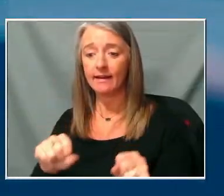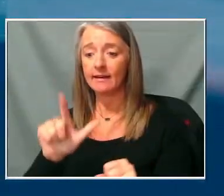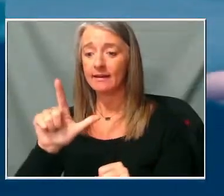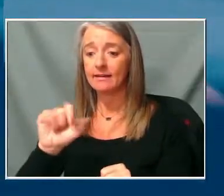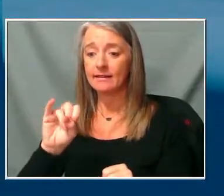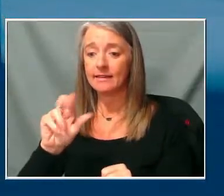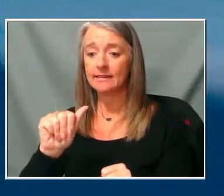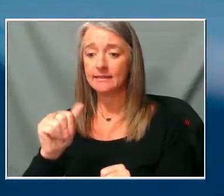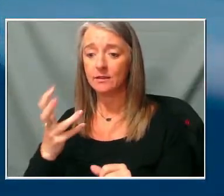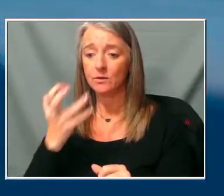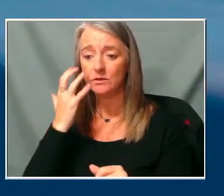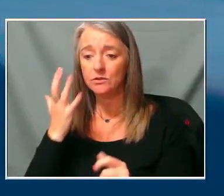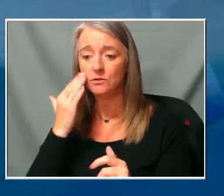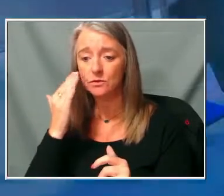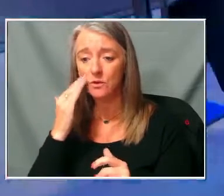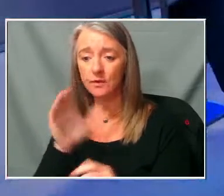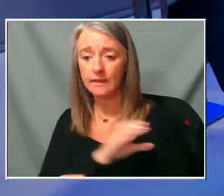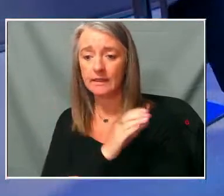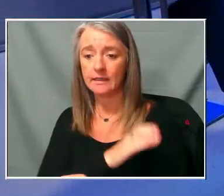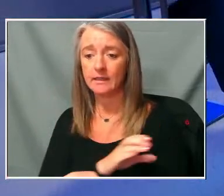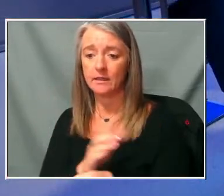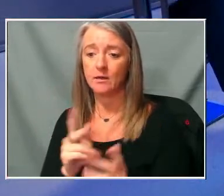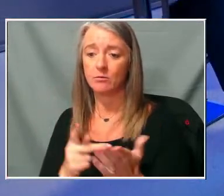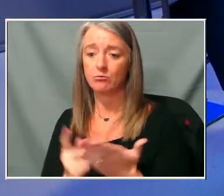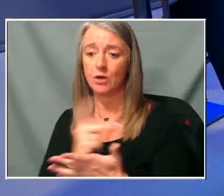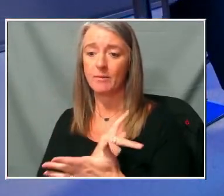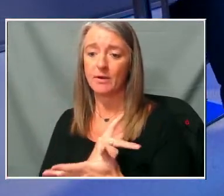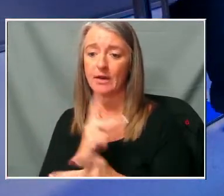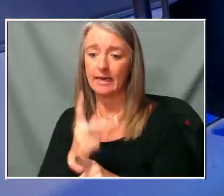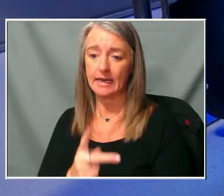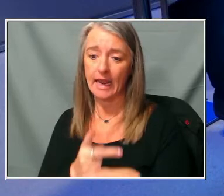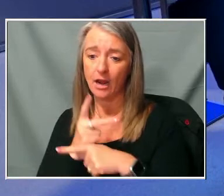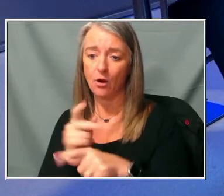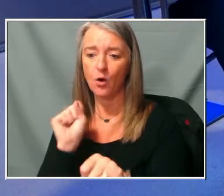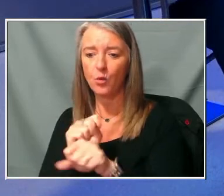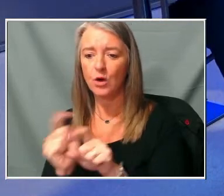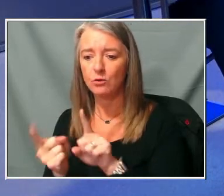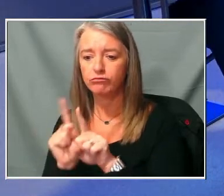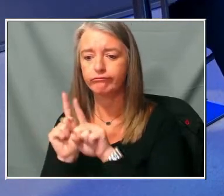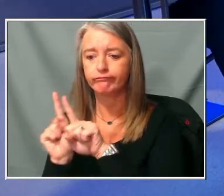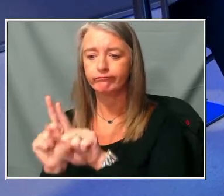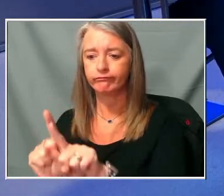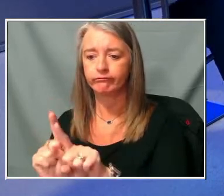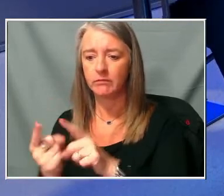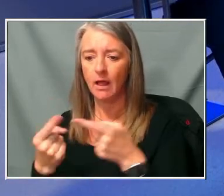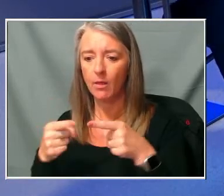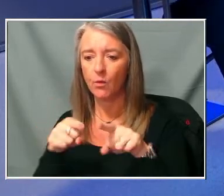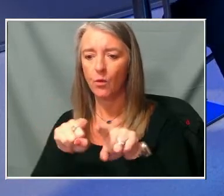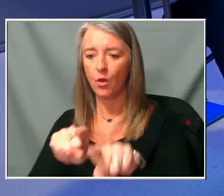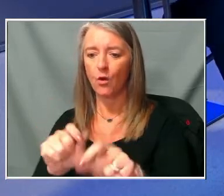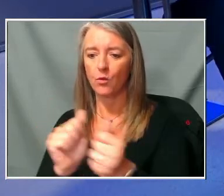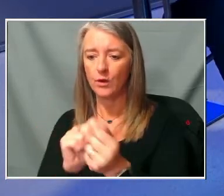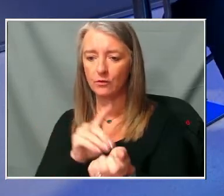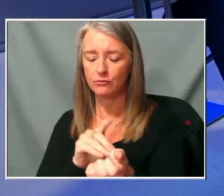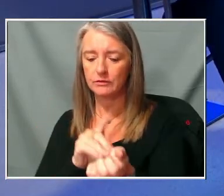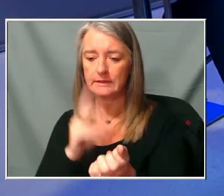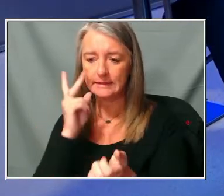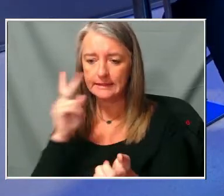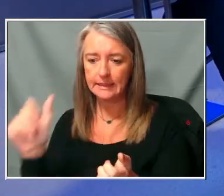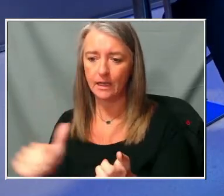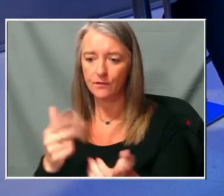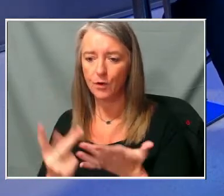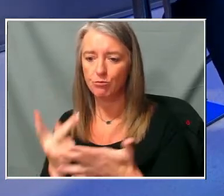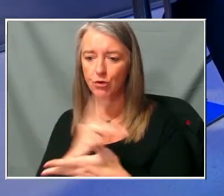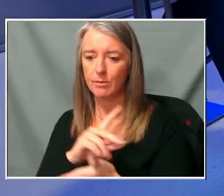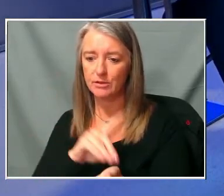know if the clinic is your primary care physician, or do they work alongside with your doctor? So does Alex see somebody else and then